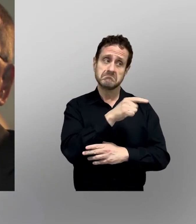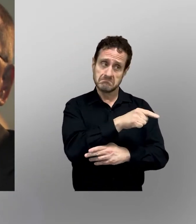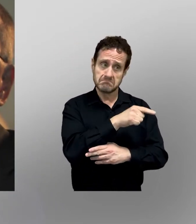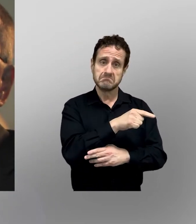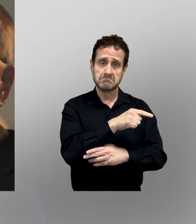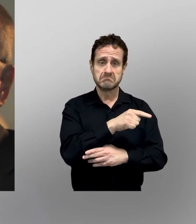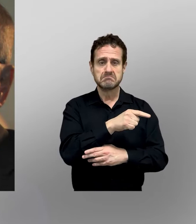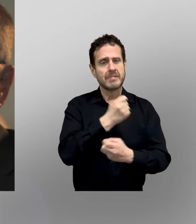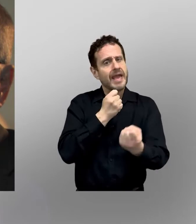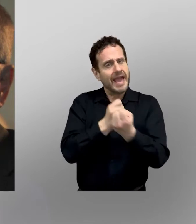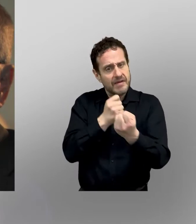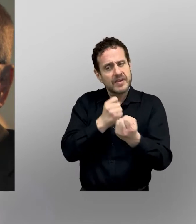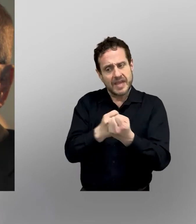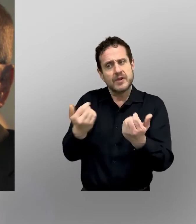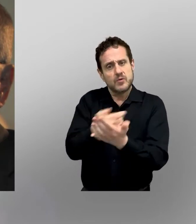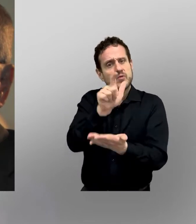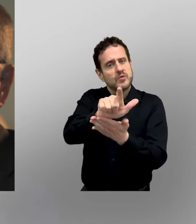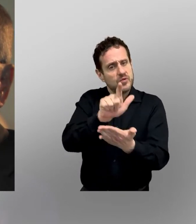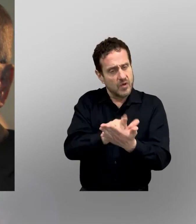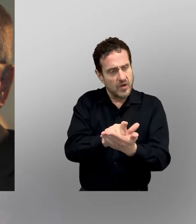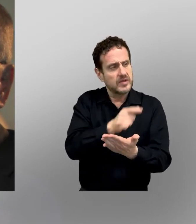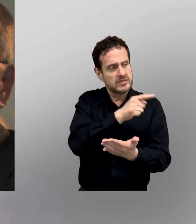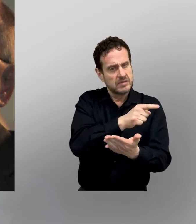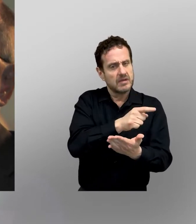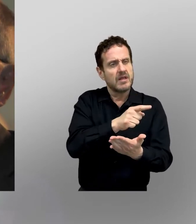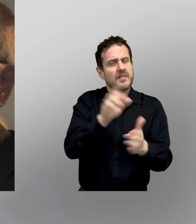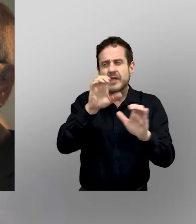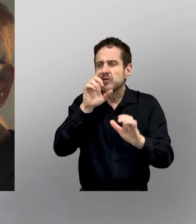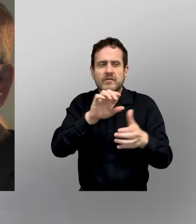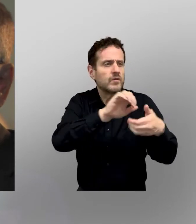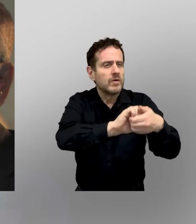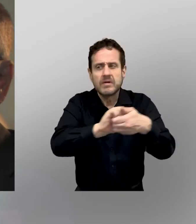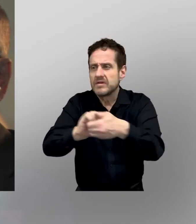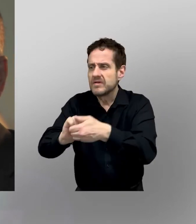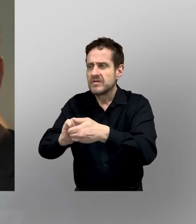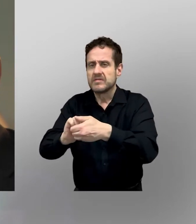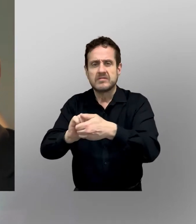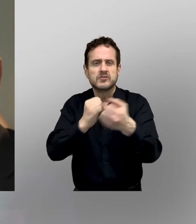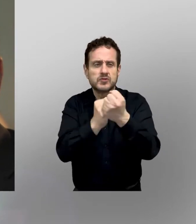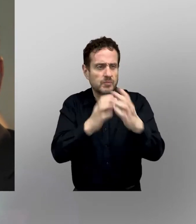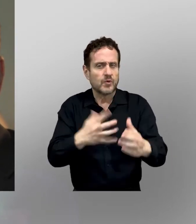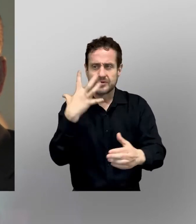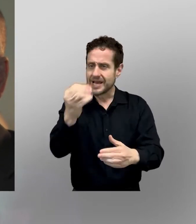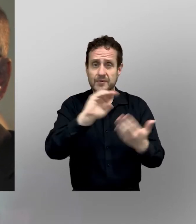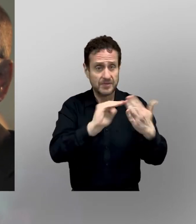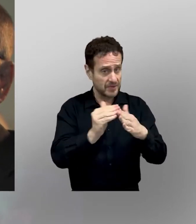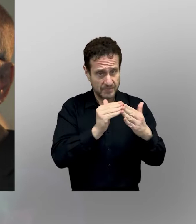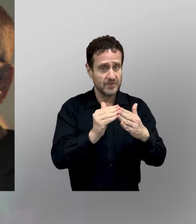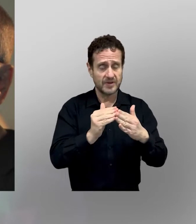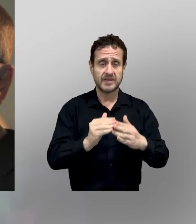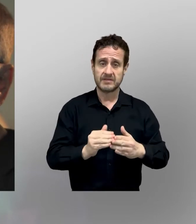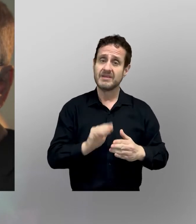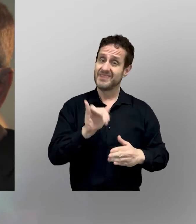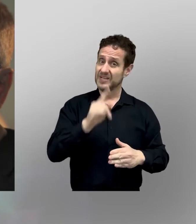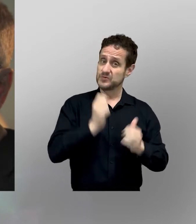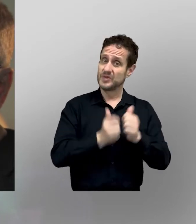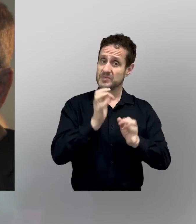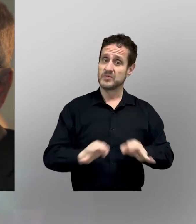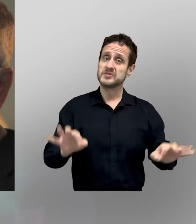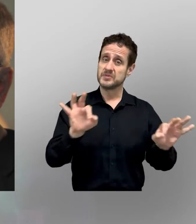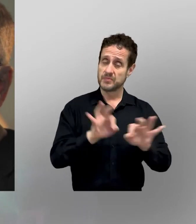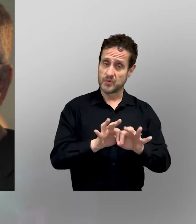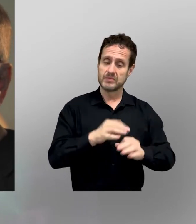interest like Equip for Equality being advocates of legislation and seeking allies in the